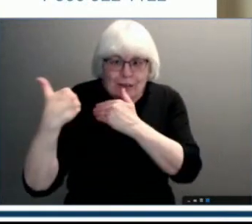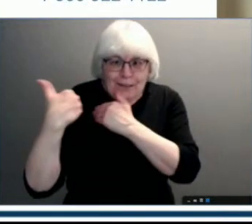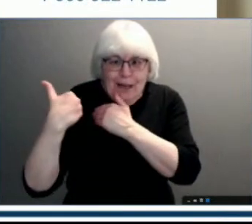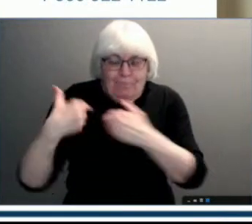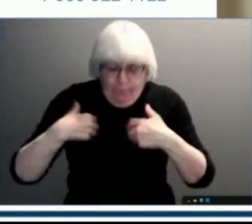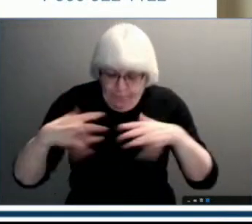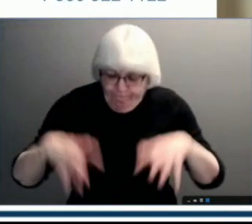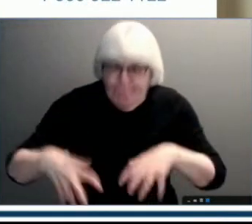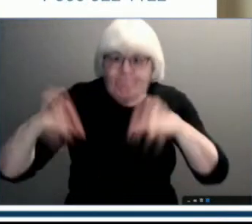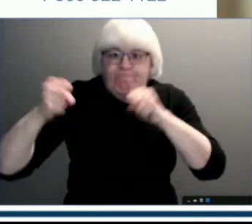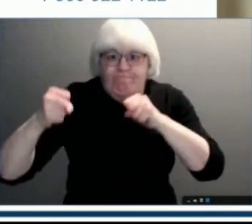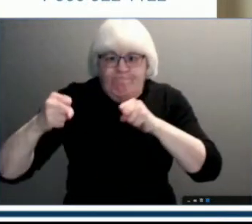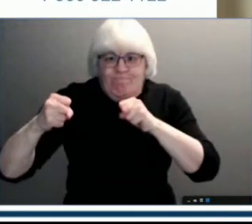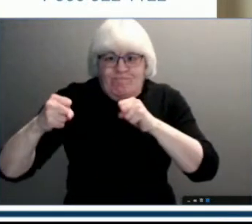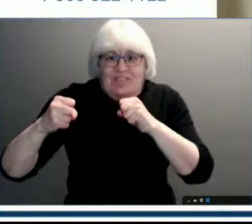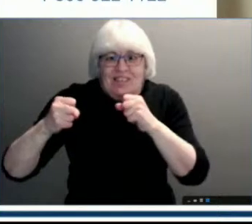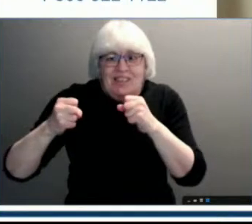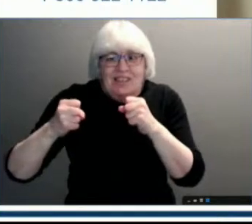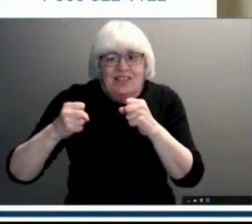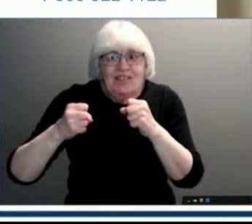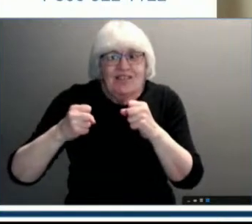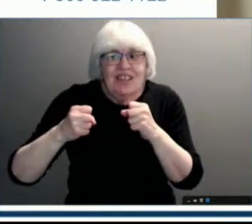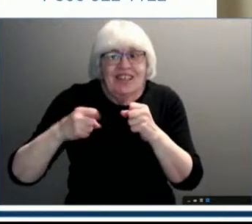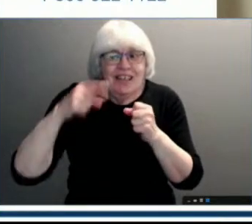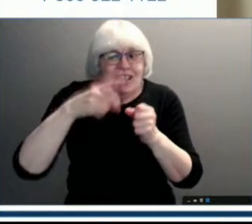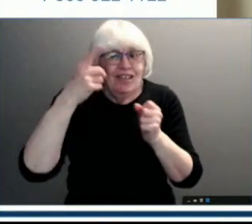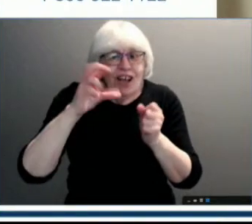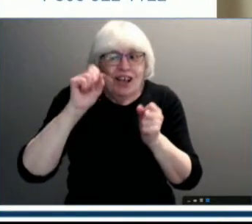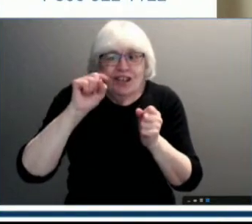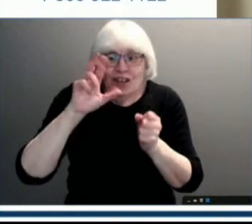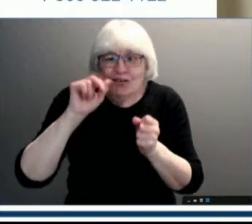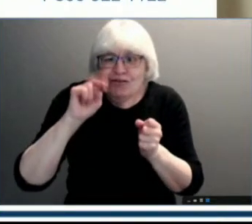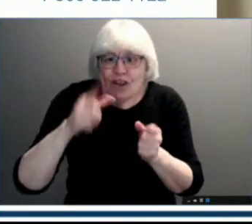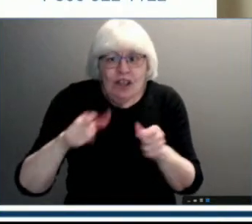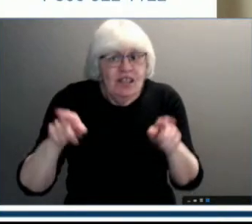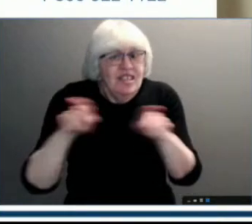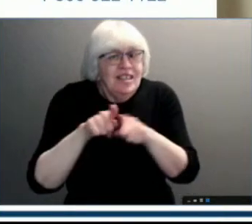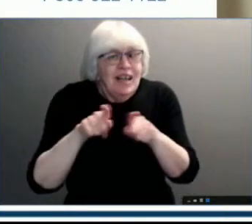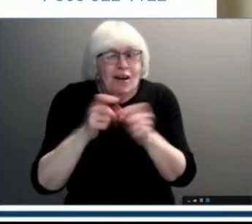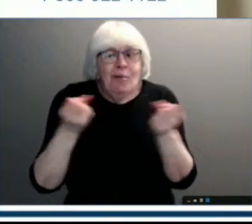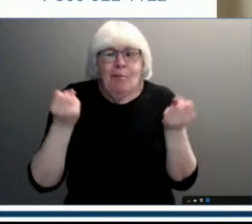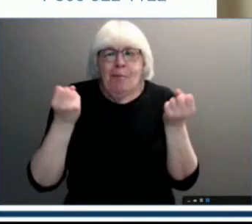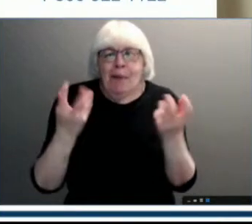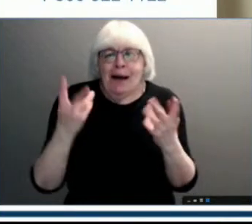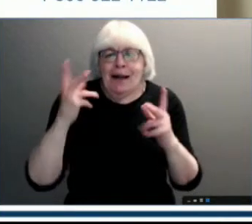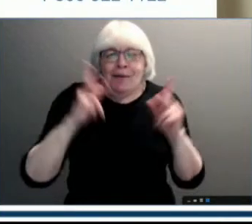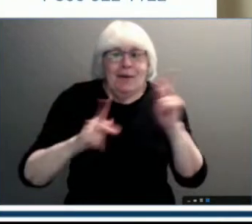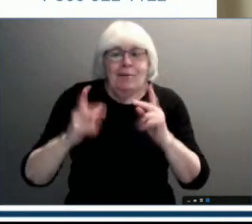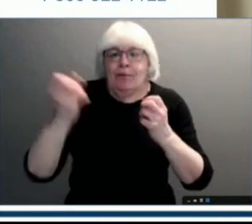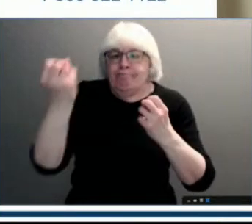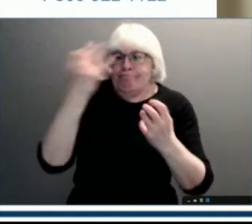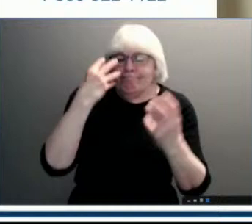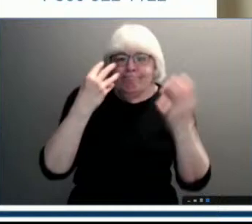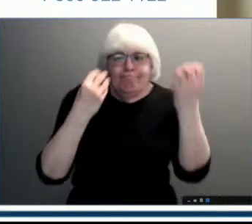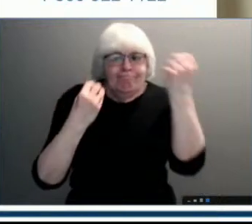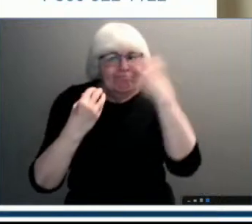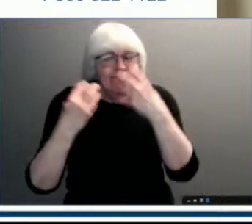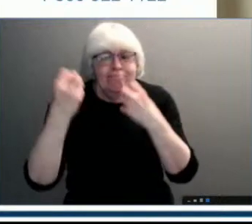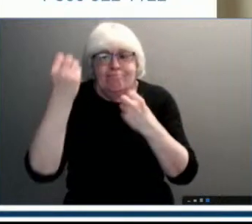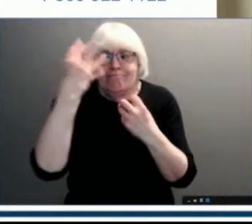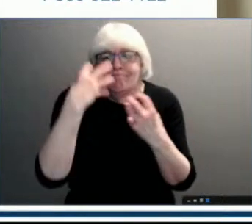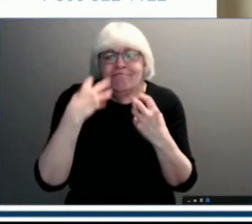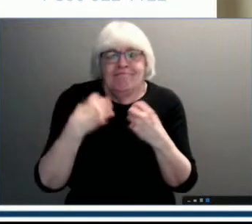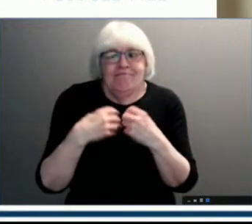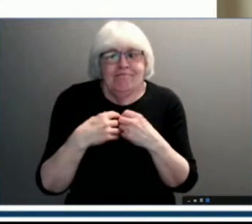to, and I've heard as well. I've heard from many different groups of people who have different feelings on